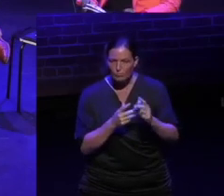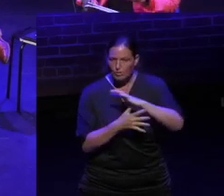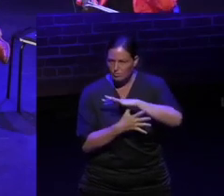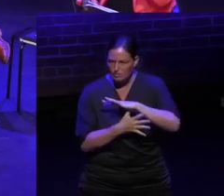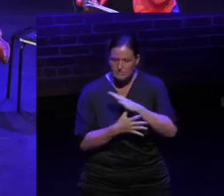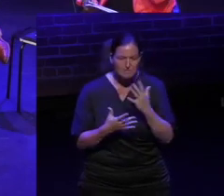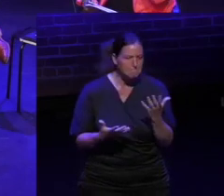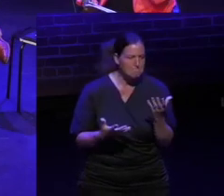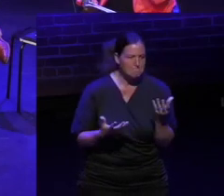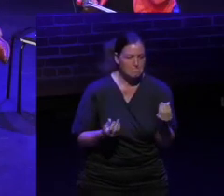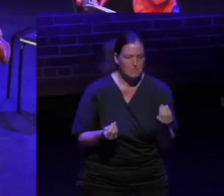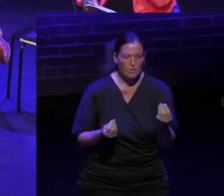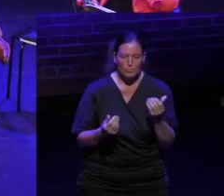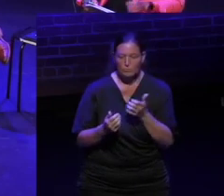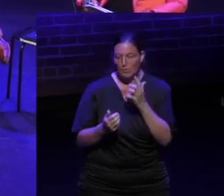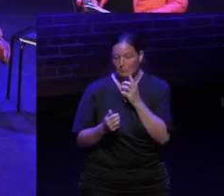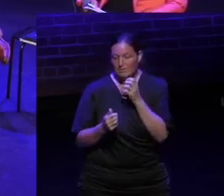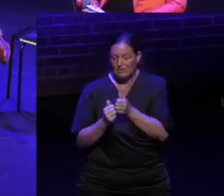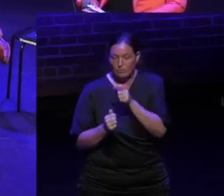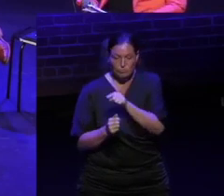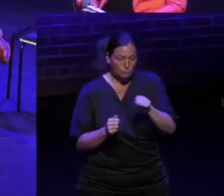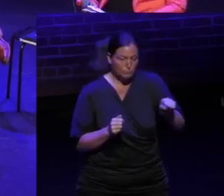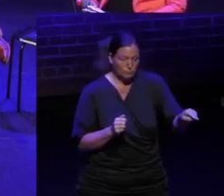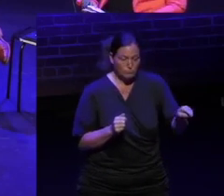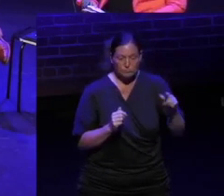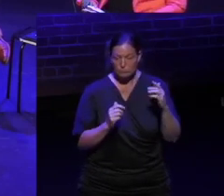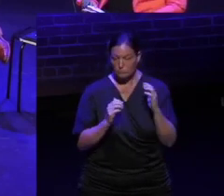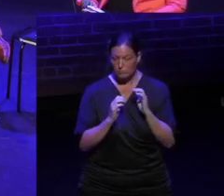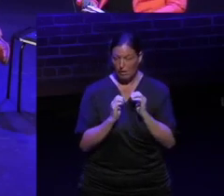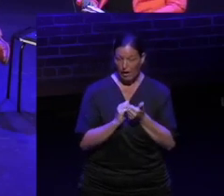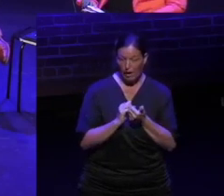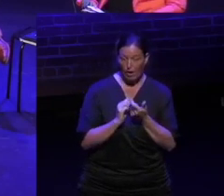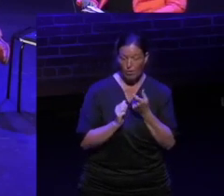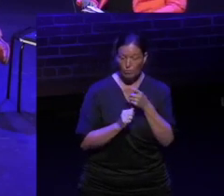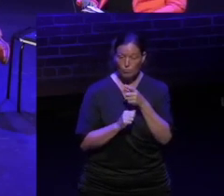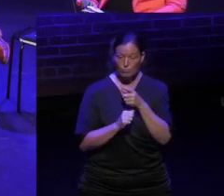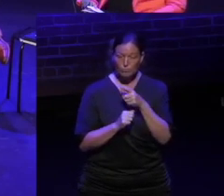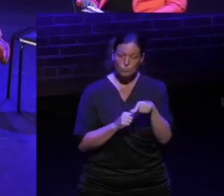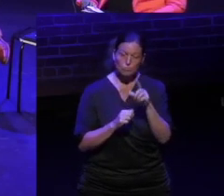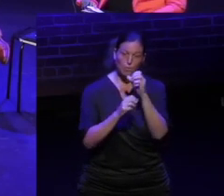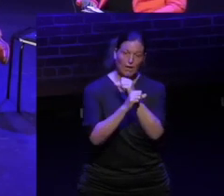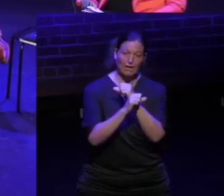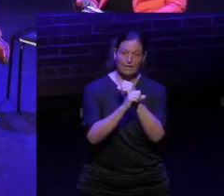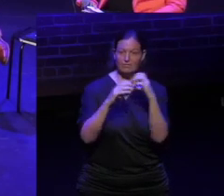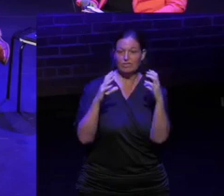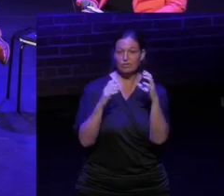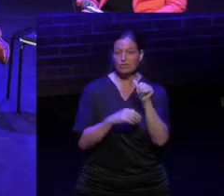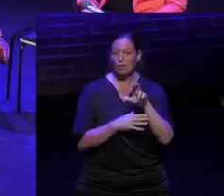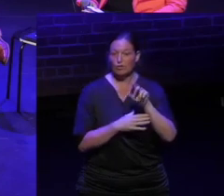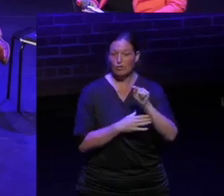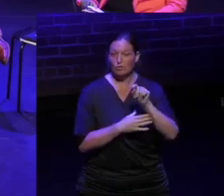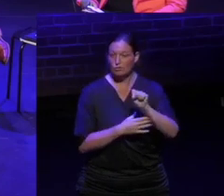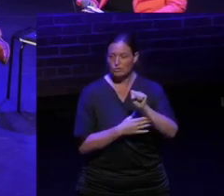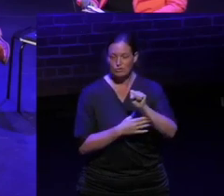would like to hear from you, each of you, how you might envision the arts sector as